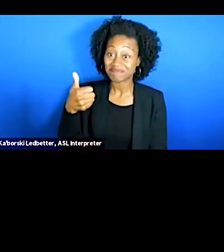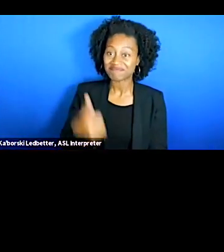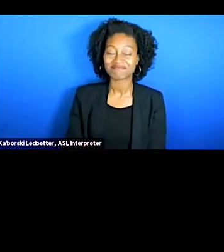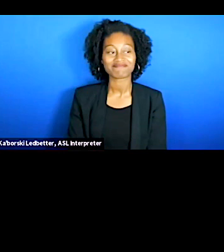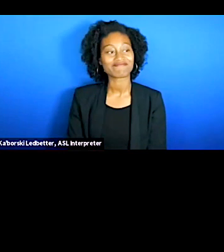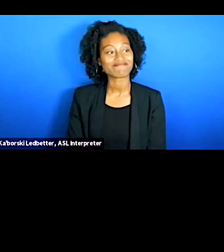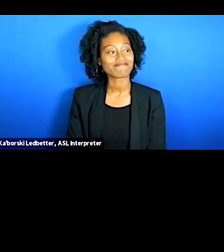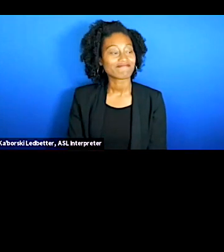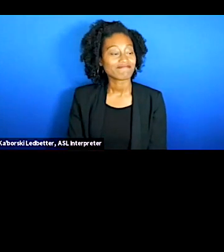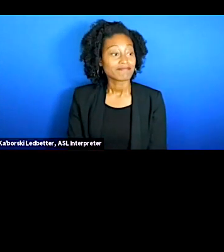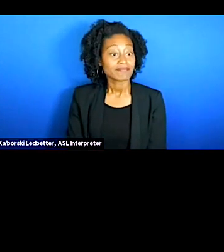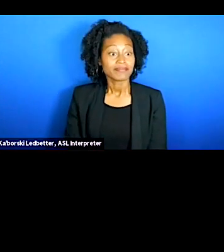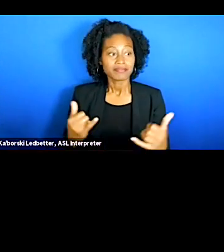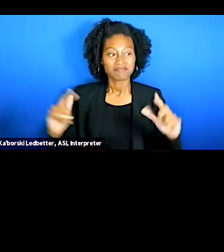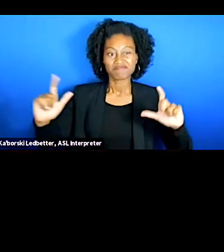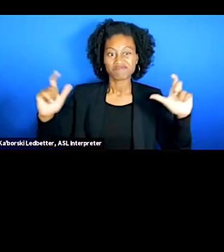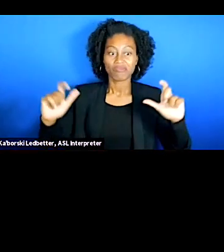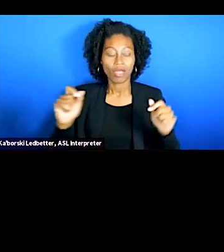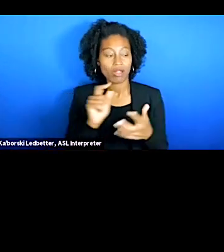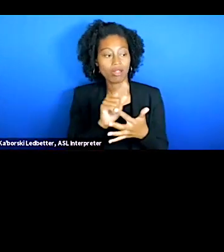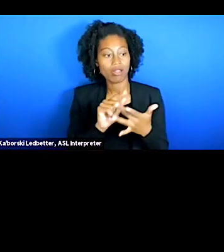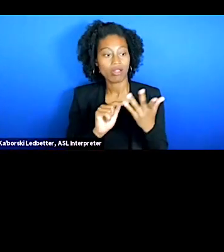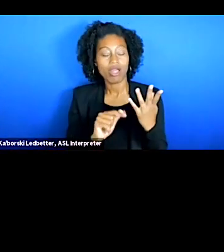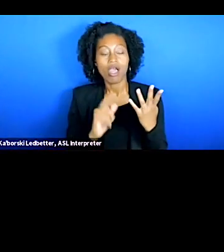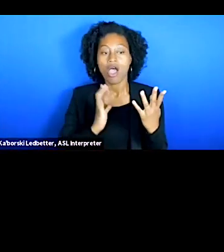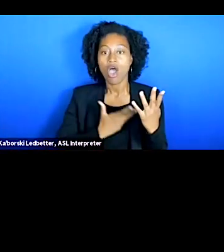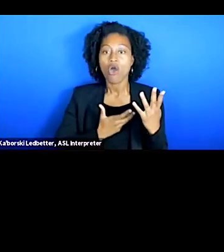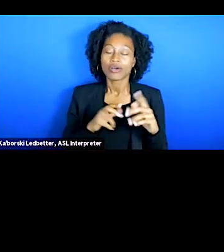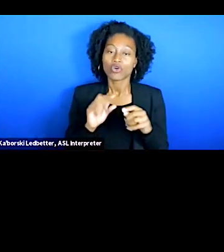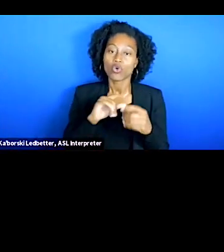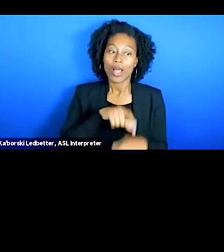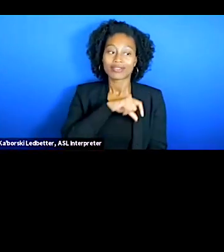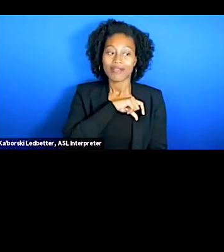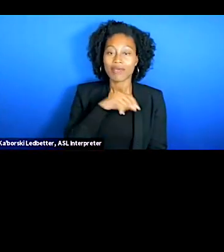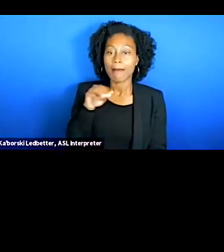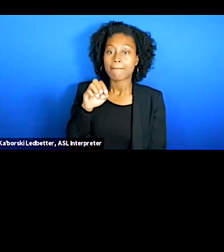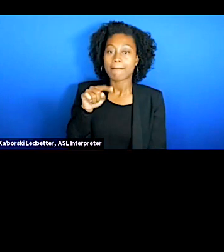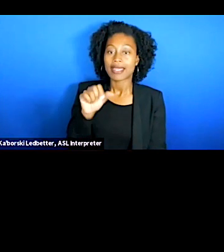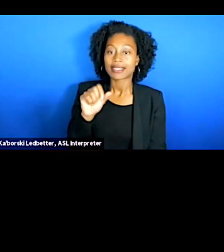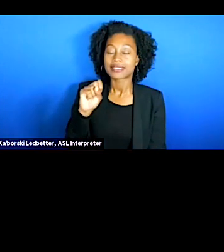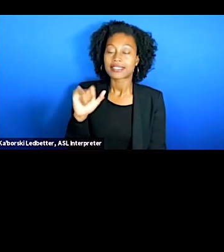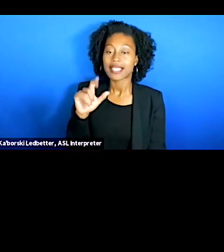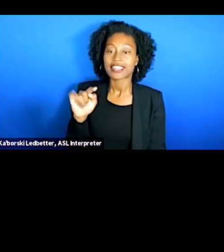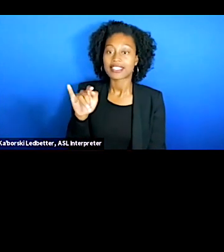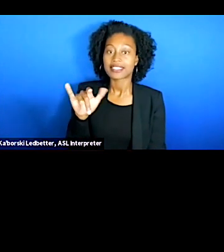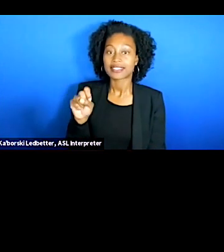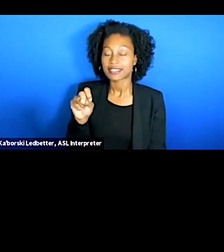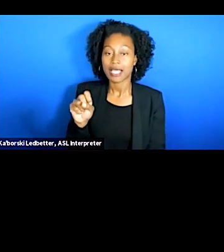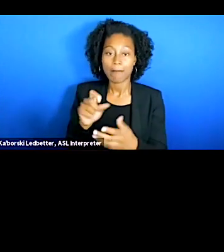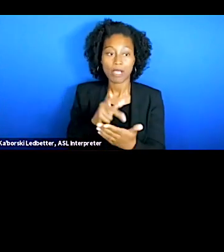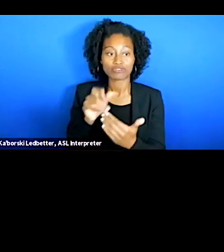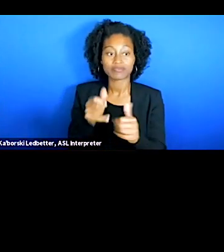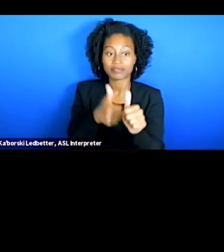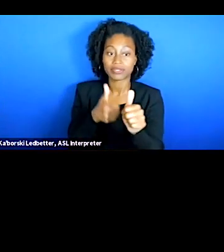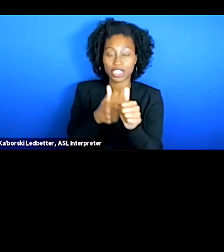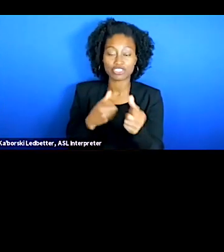Here is a snapshot of all 4 of our qualitative metasynthesis projects. They have each been funded by the National